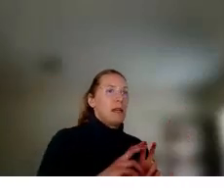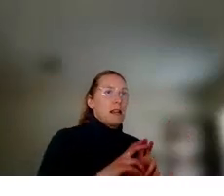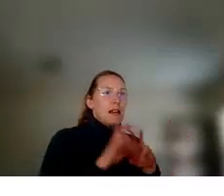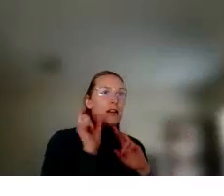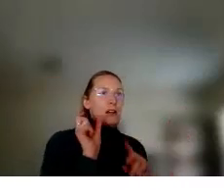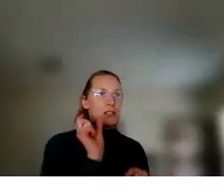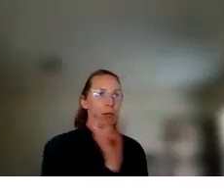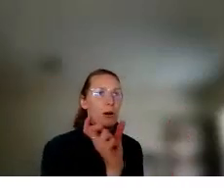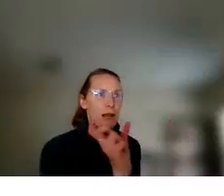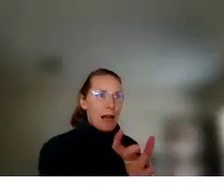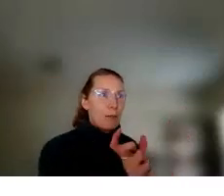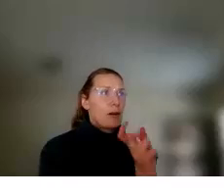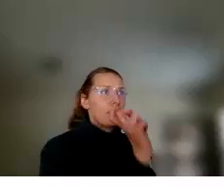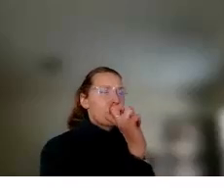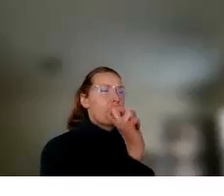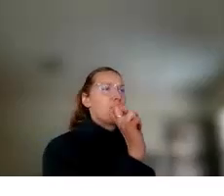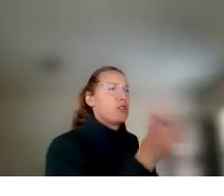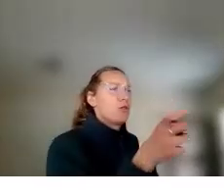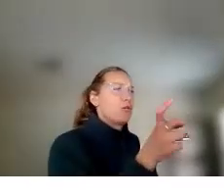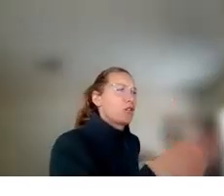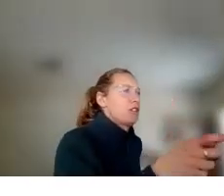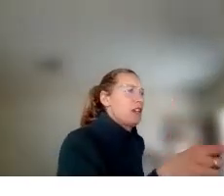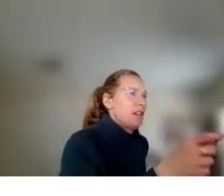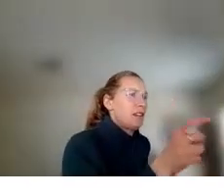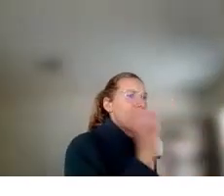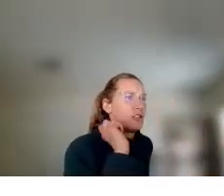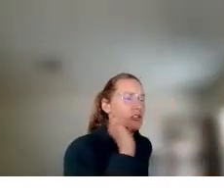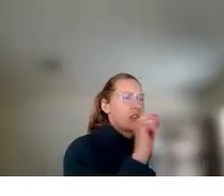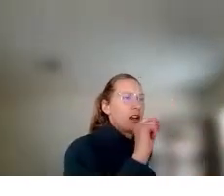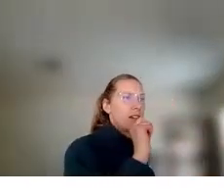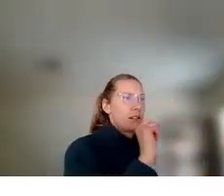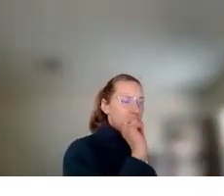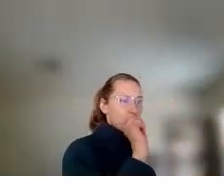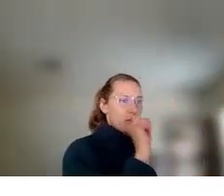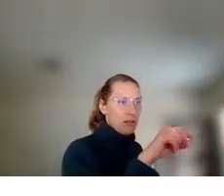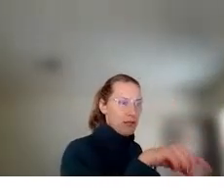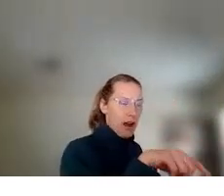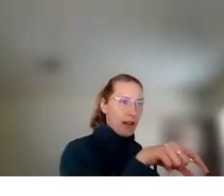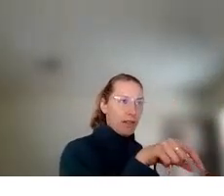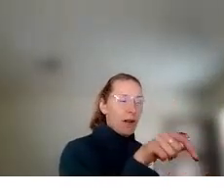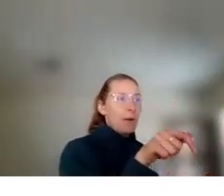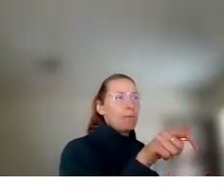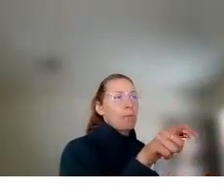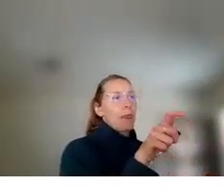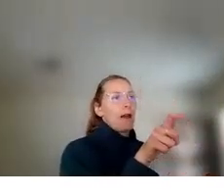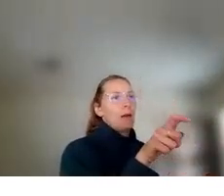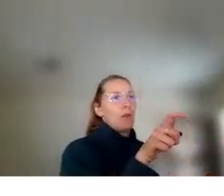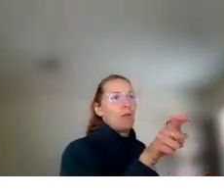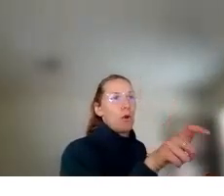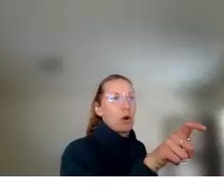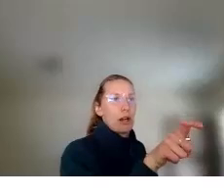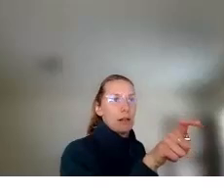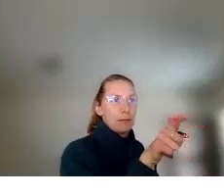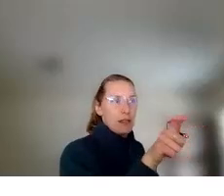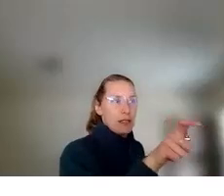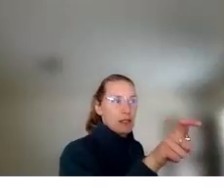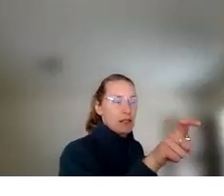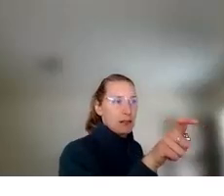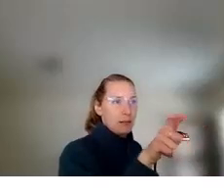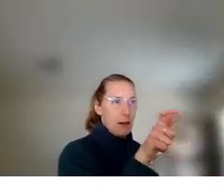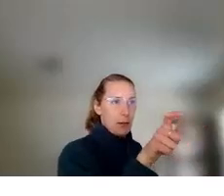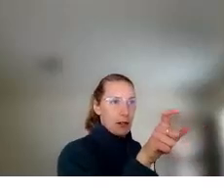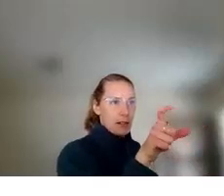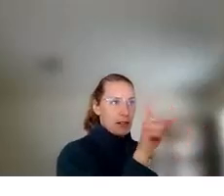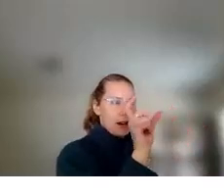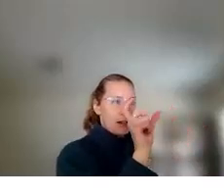there will be a small gap from June 13th to July 2025 for